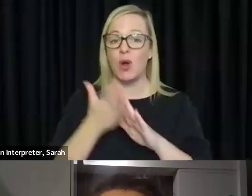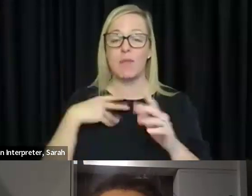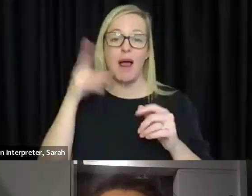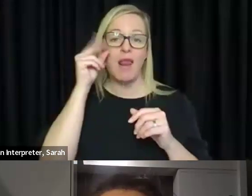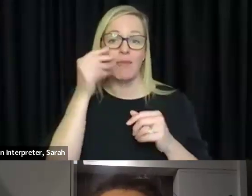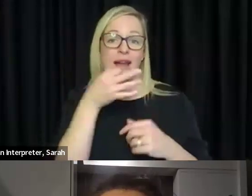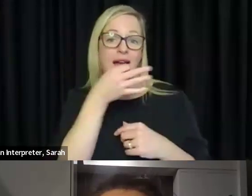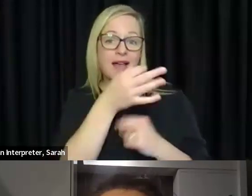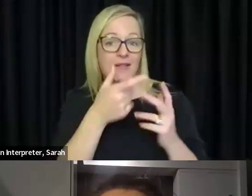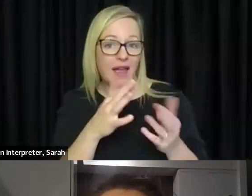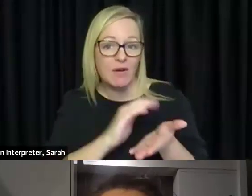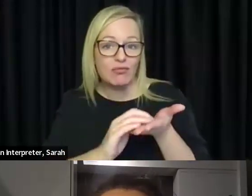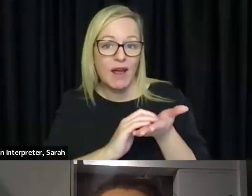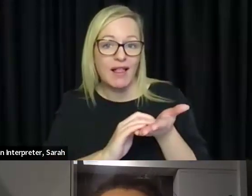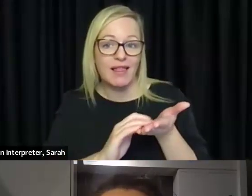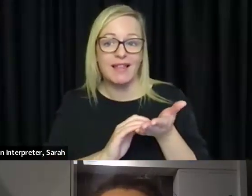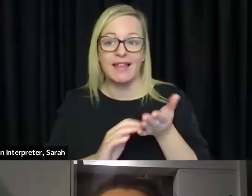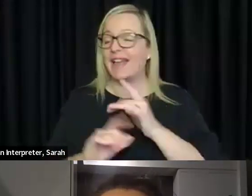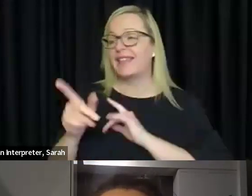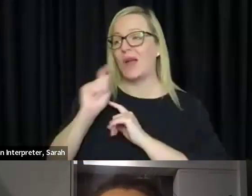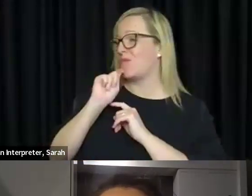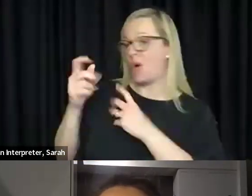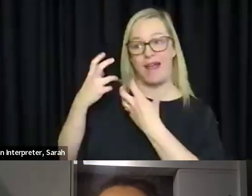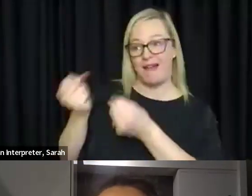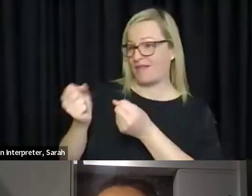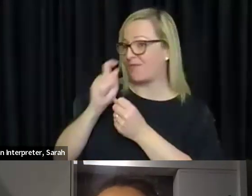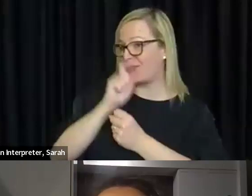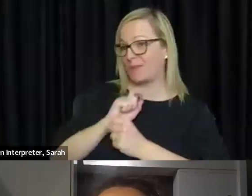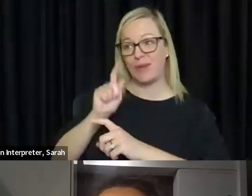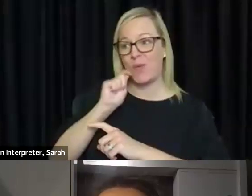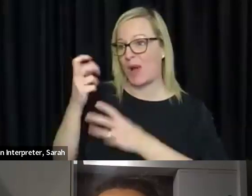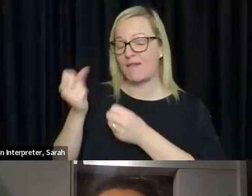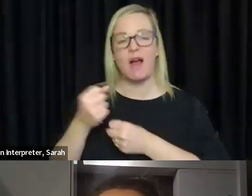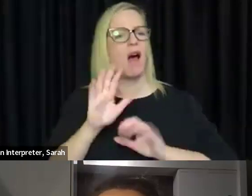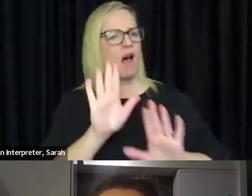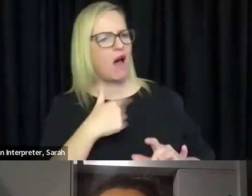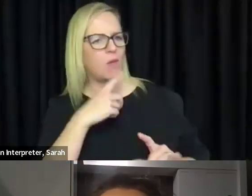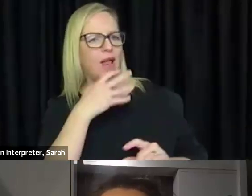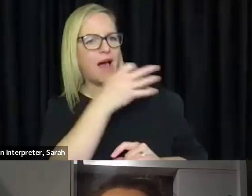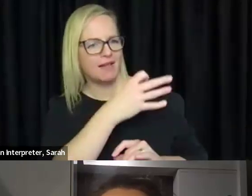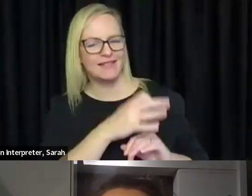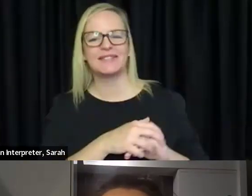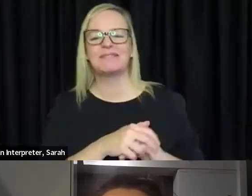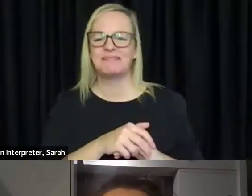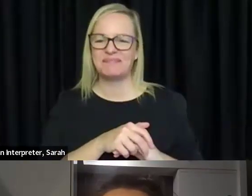Braille section as well. They will not have a Braille section. Okay.